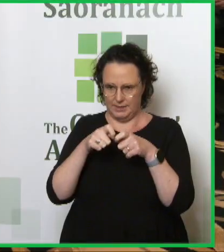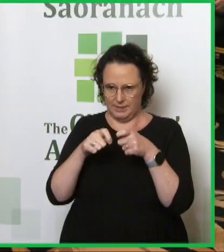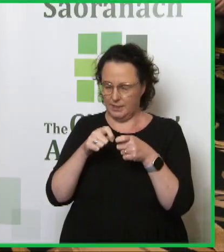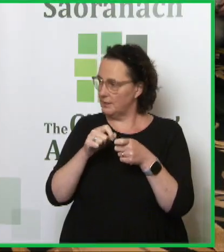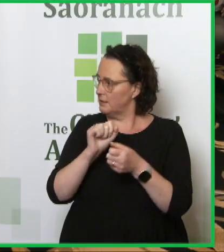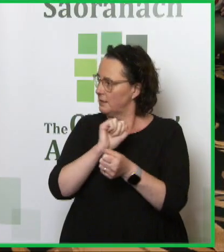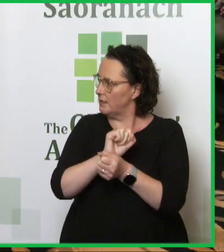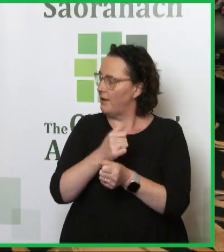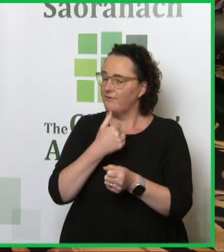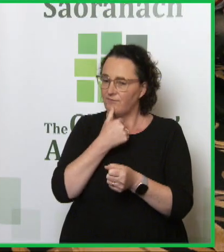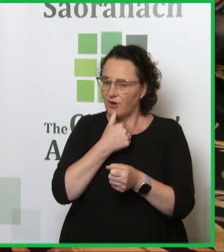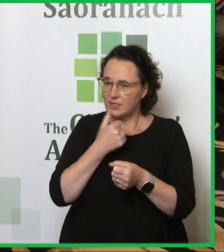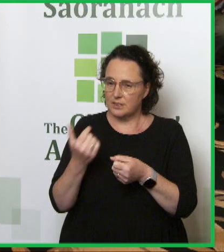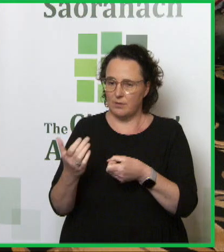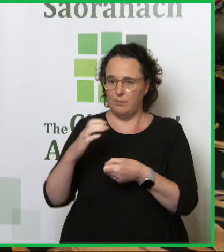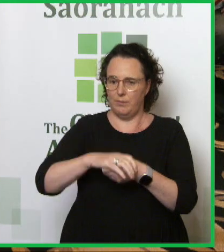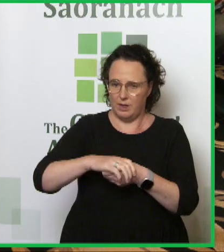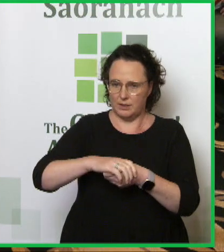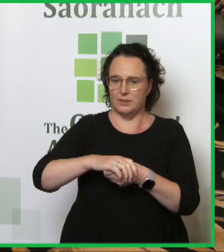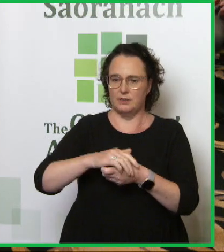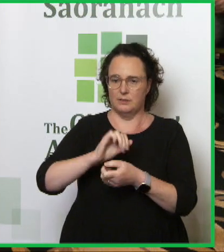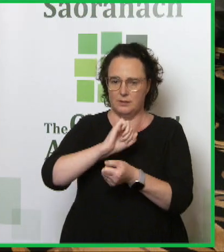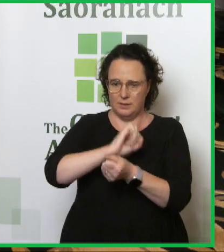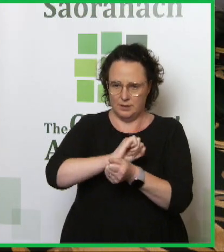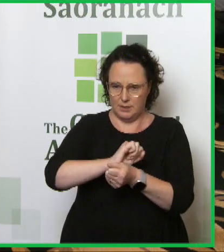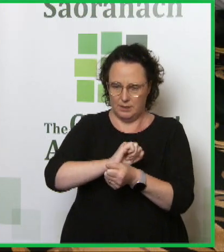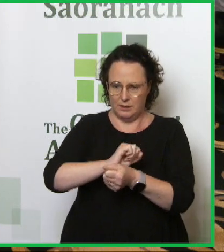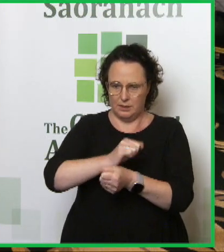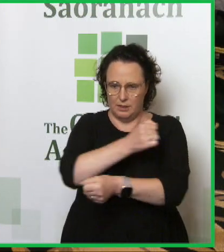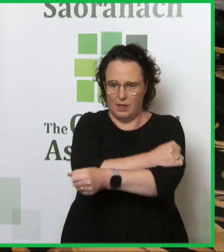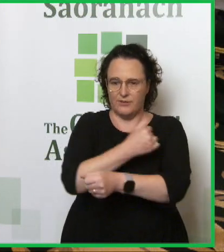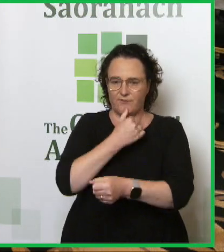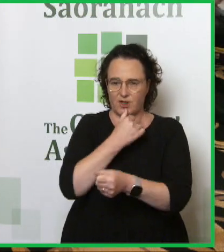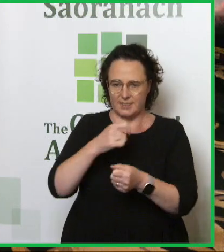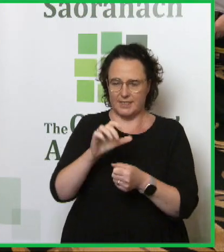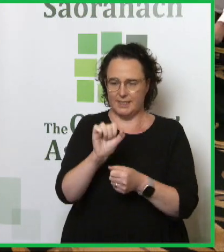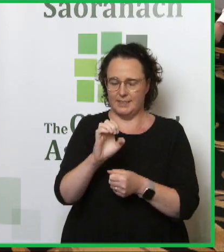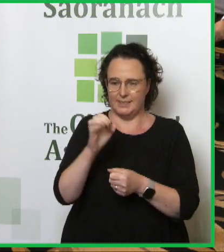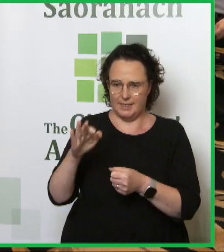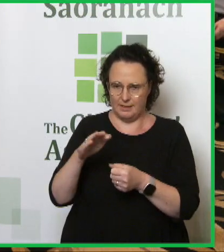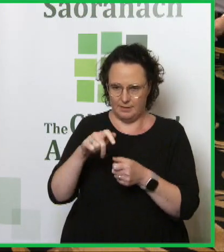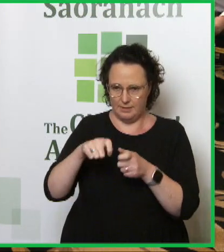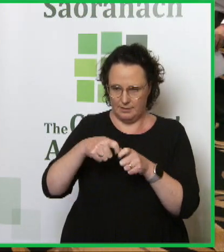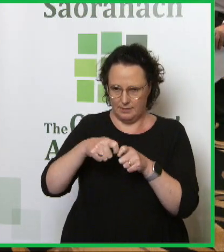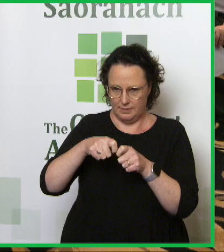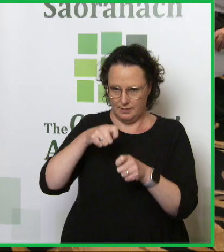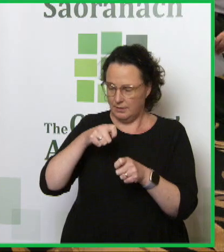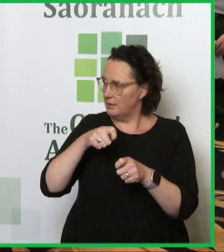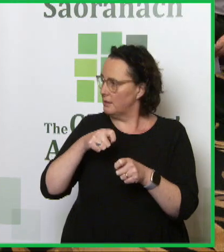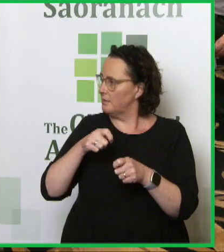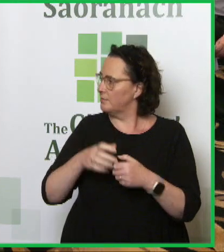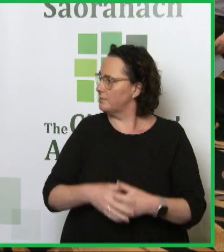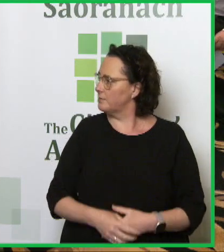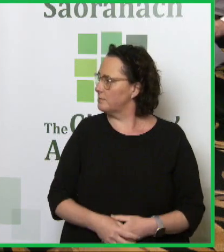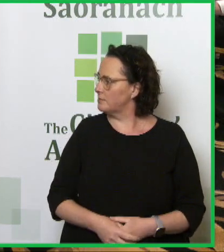So we're just going to seal the boxes for you. Cast your vote for ballot paper number 3, which is looks like a kind of brown-orange paper, is it?